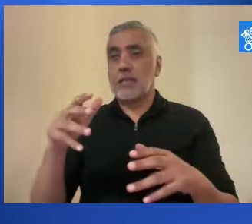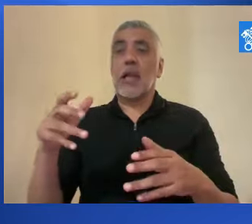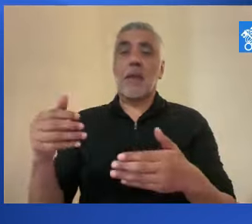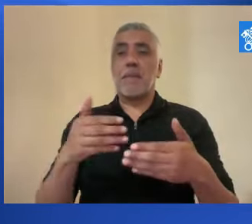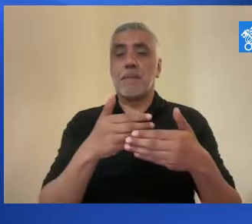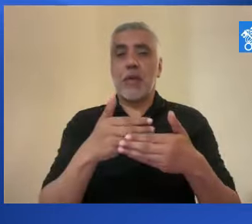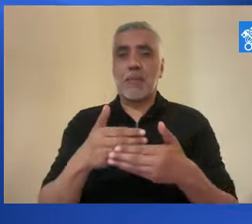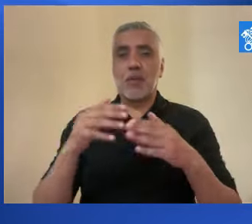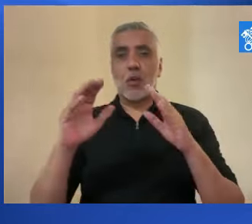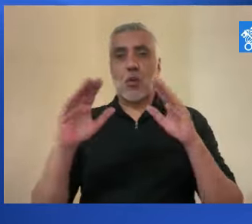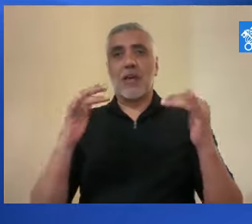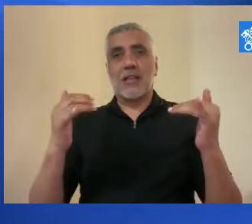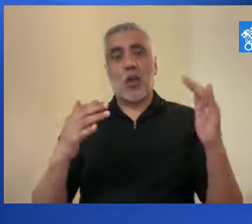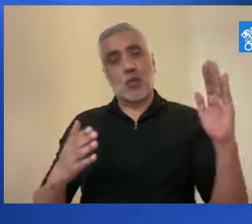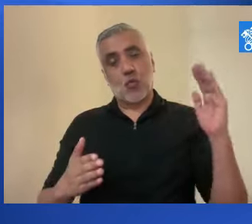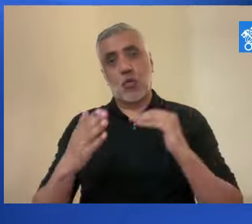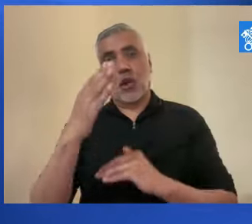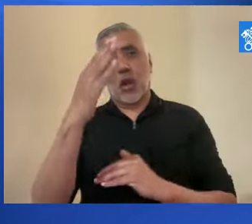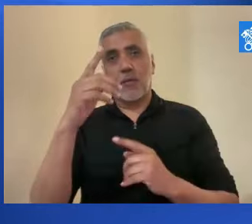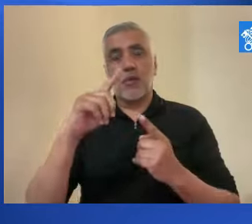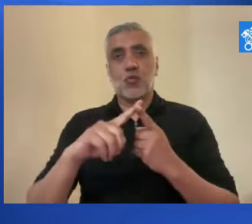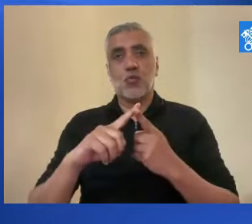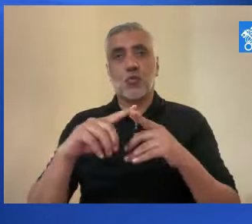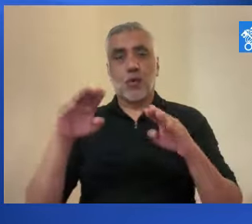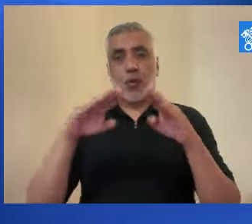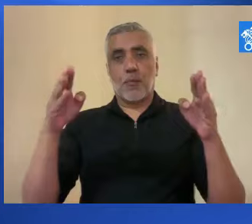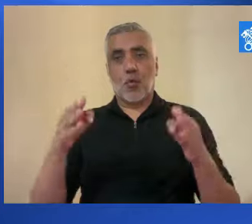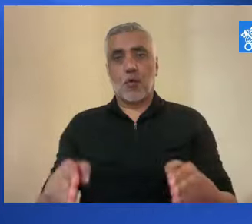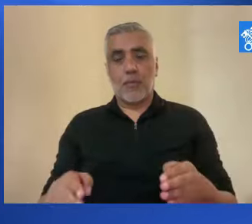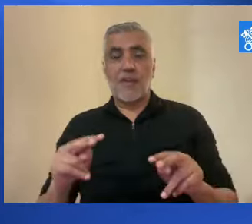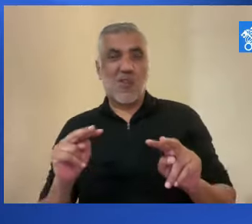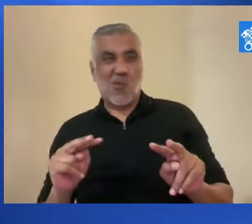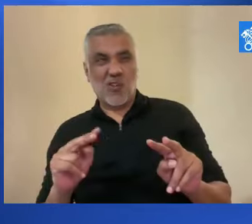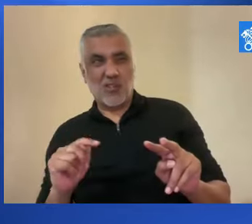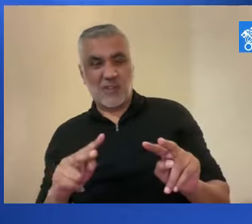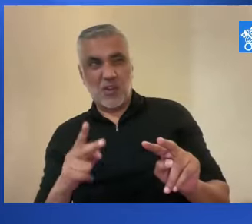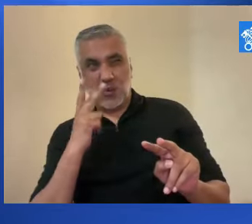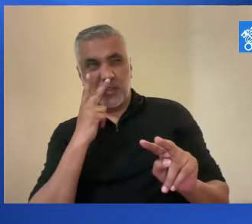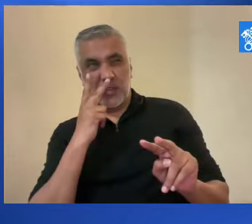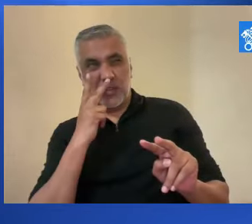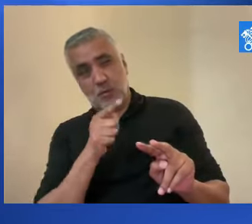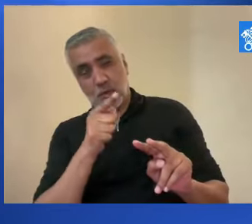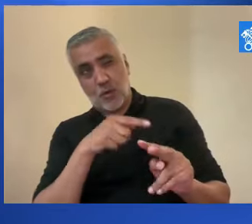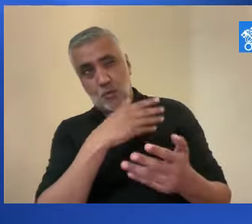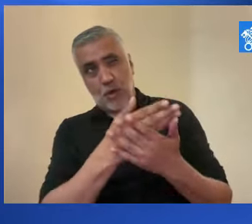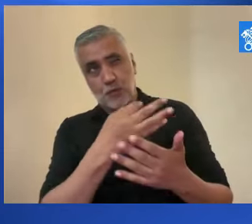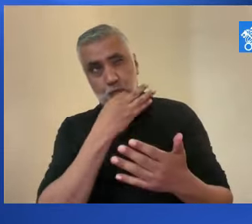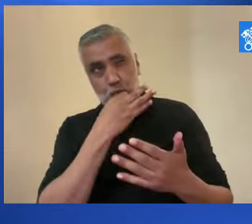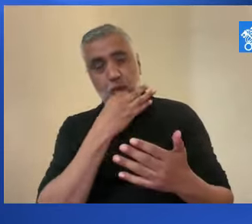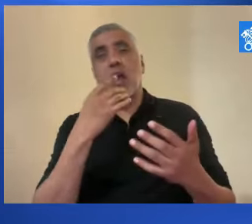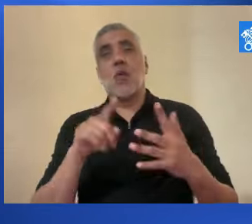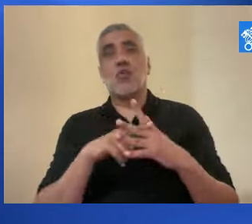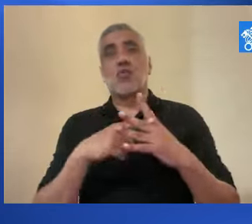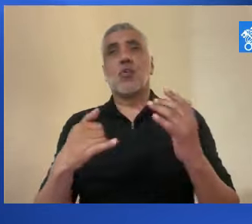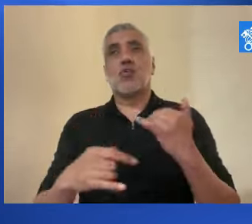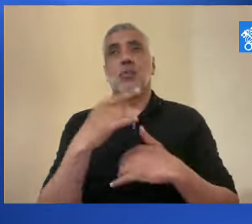that those of you watching television will be able to see, where he'll arrive shortly and then begin today's audience. A very warm welcome to all of you as Pope Francis